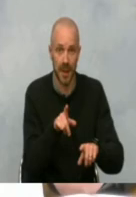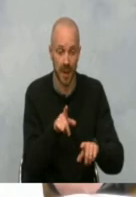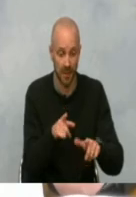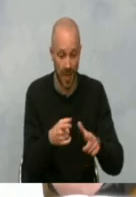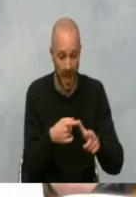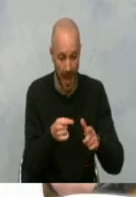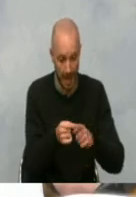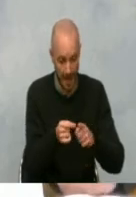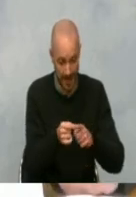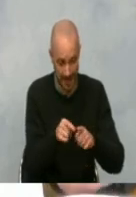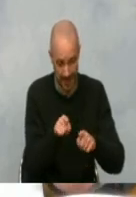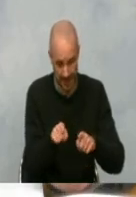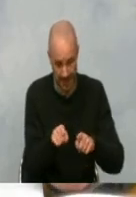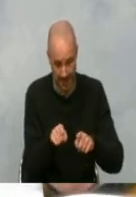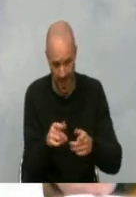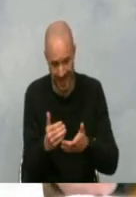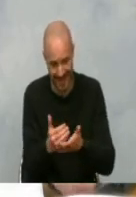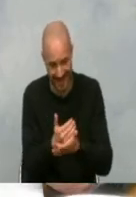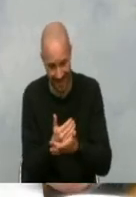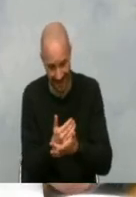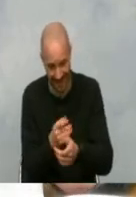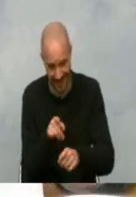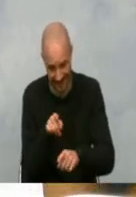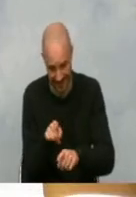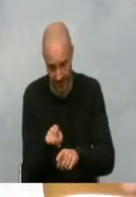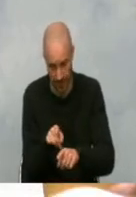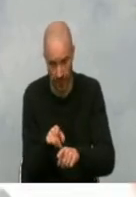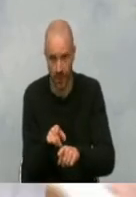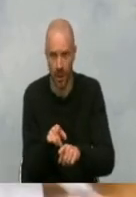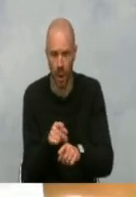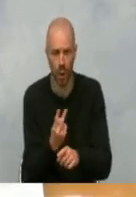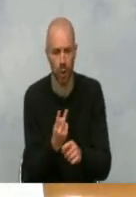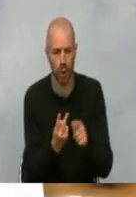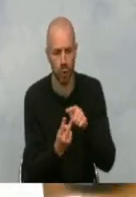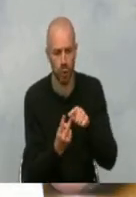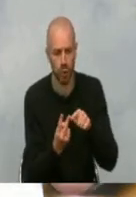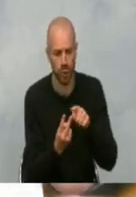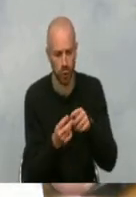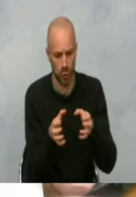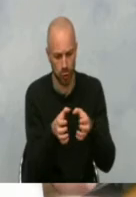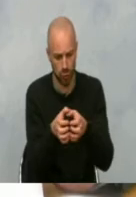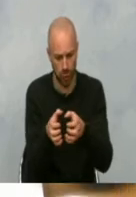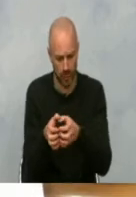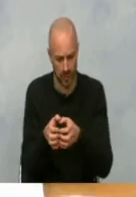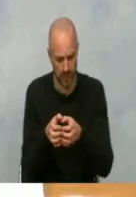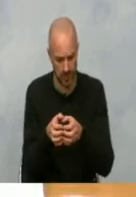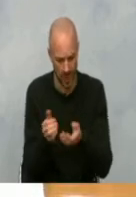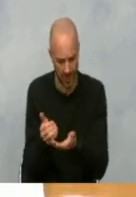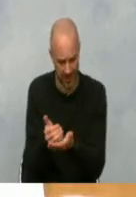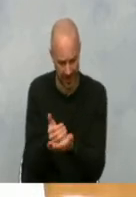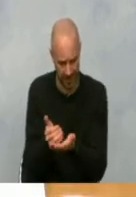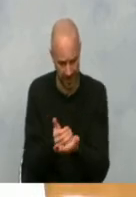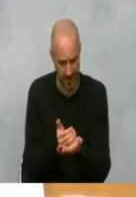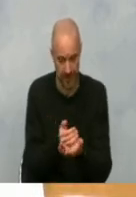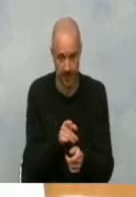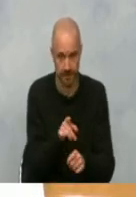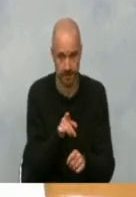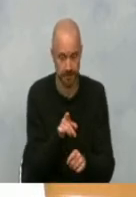with the savings at the rears, there are two main groups of savings, and these are covered